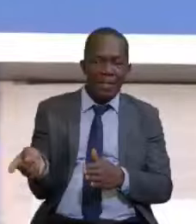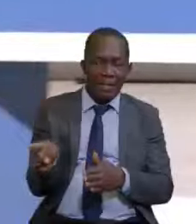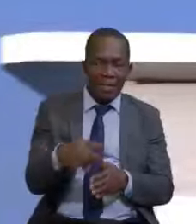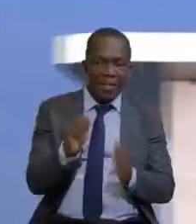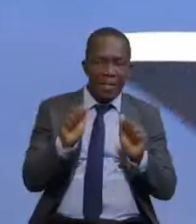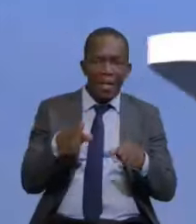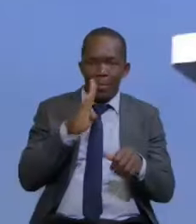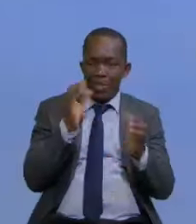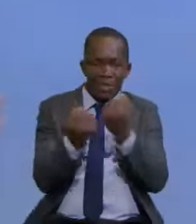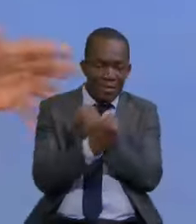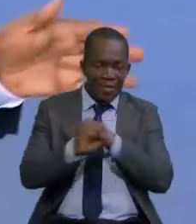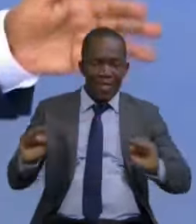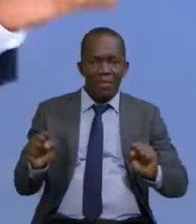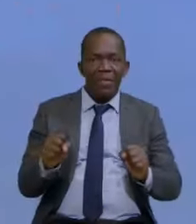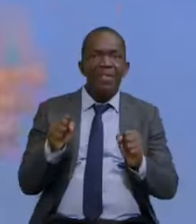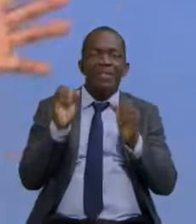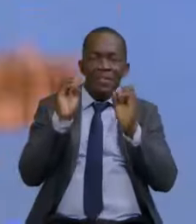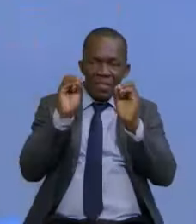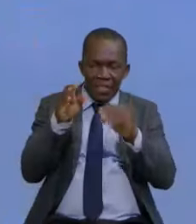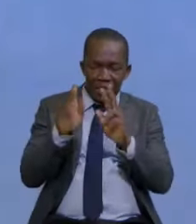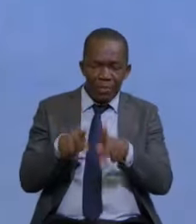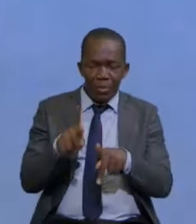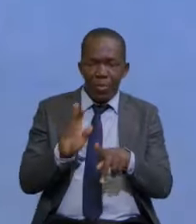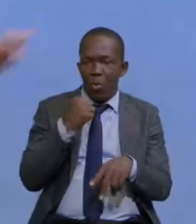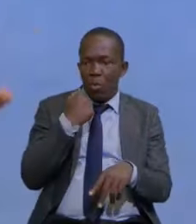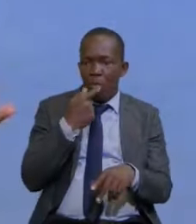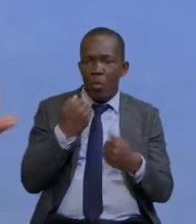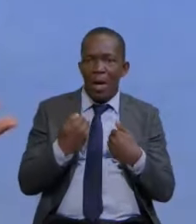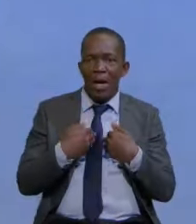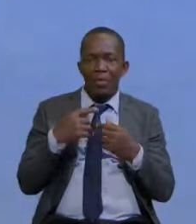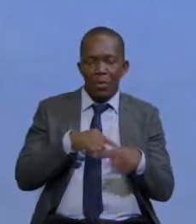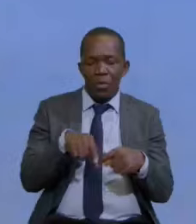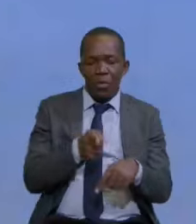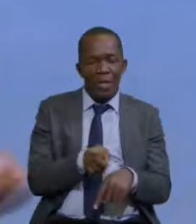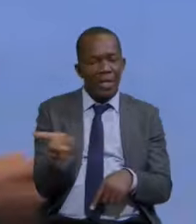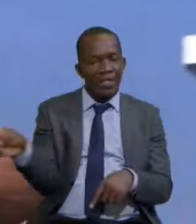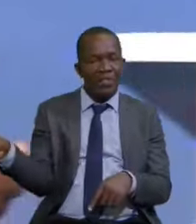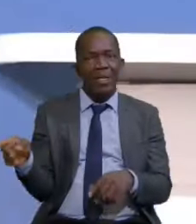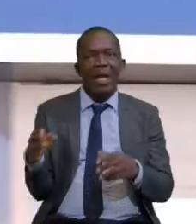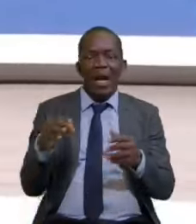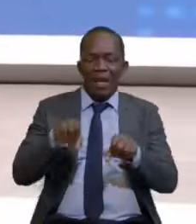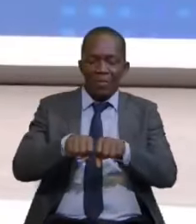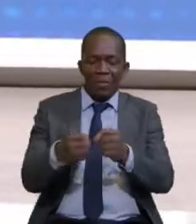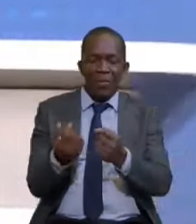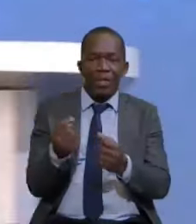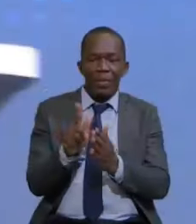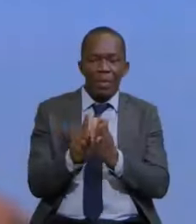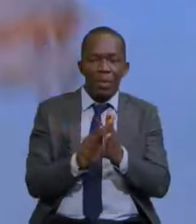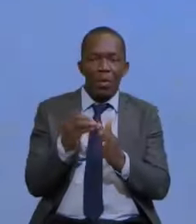gone astray and they have broken the law of God. We should teach them about